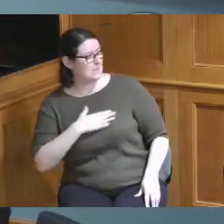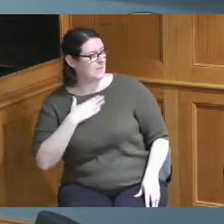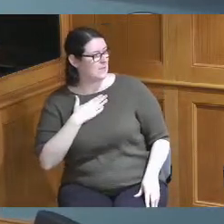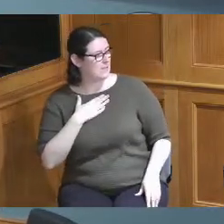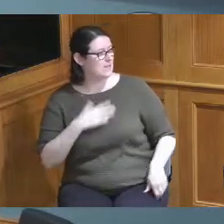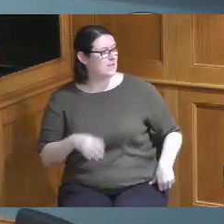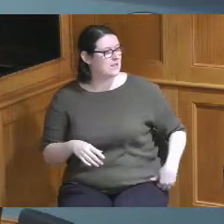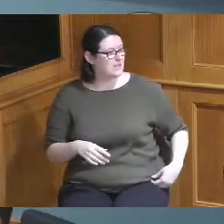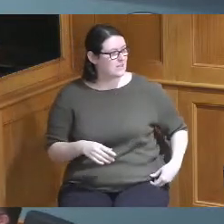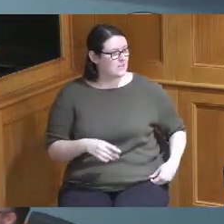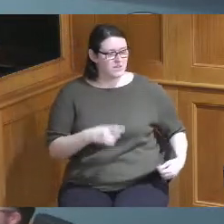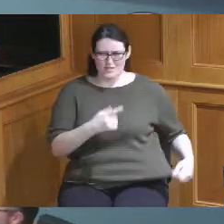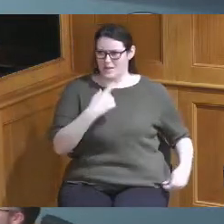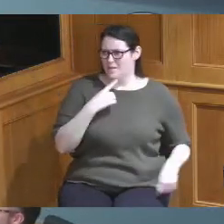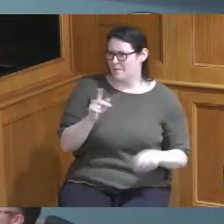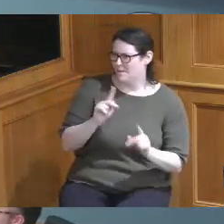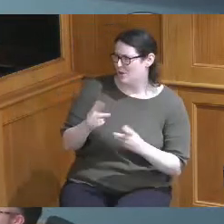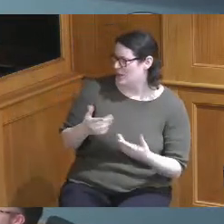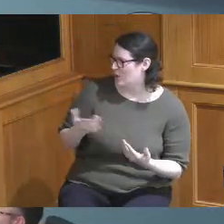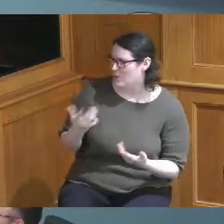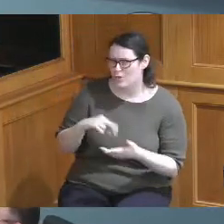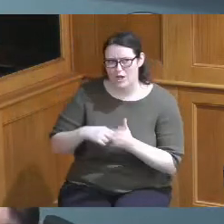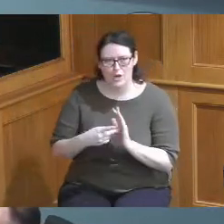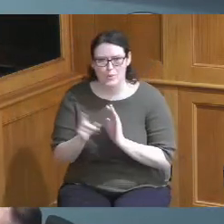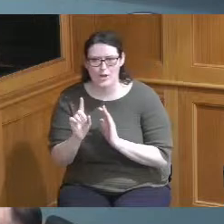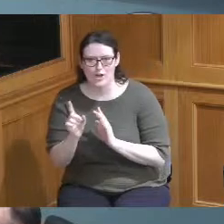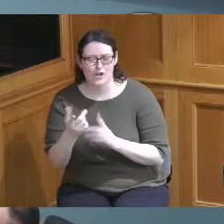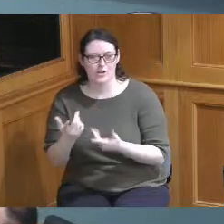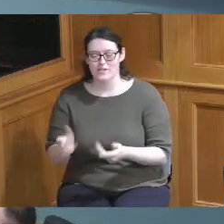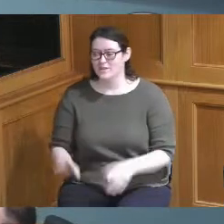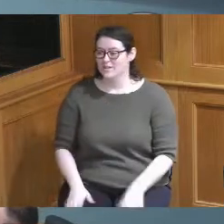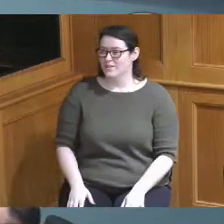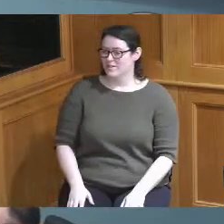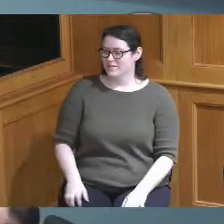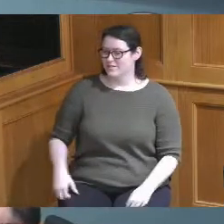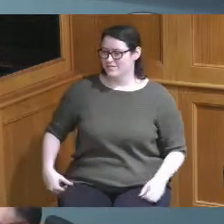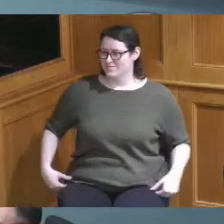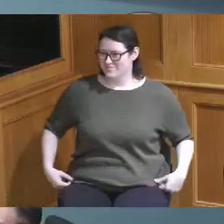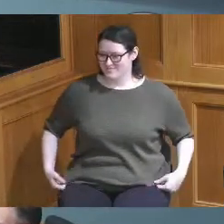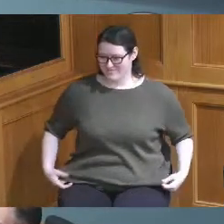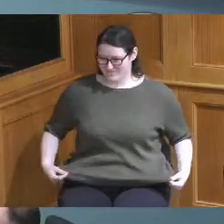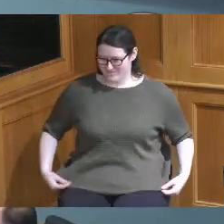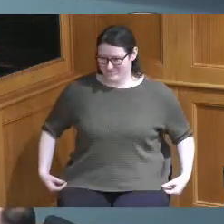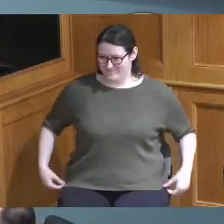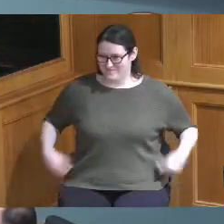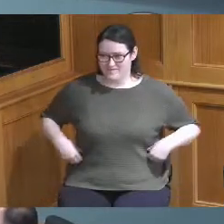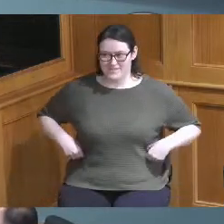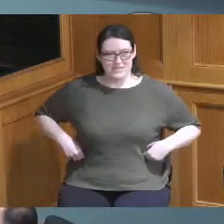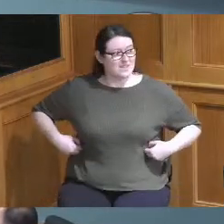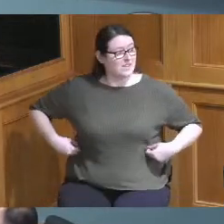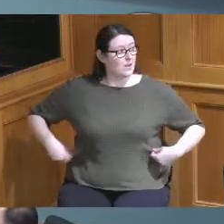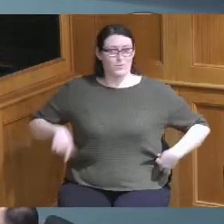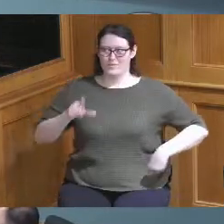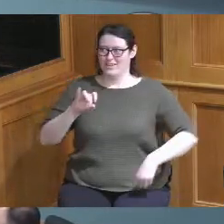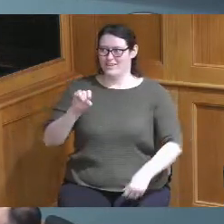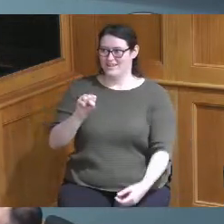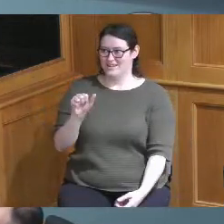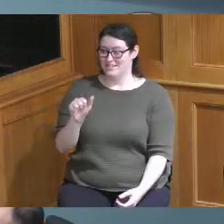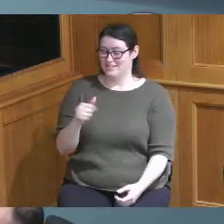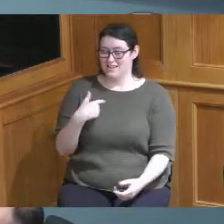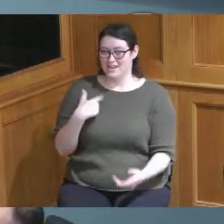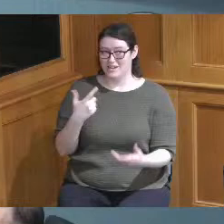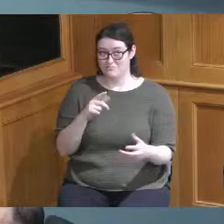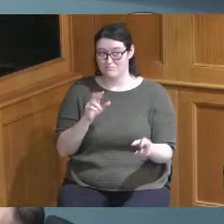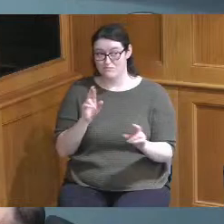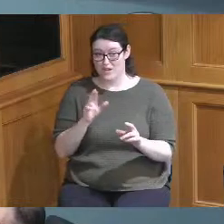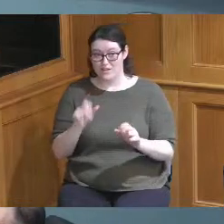them. They said, people are here. I'm looking, where are they? Okay. Is Lisa going to tee it up, or will you? Who's going